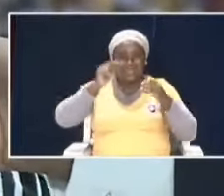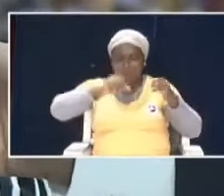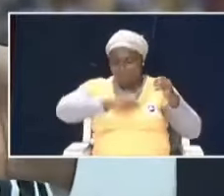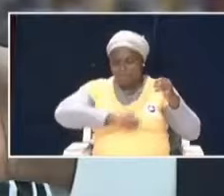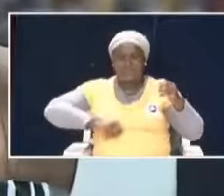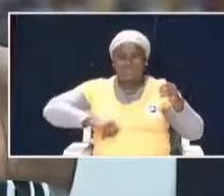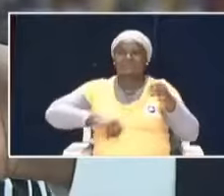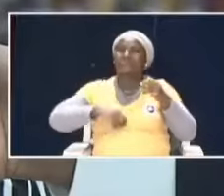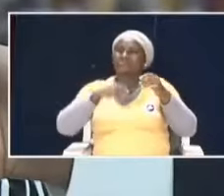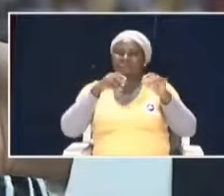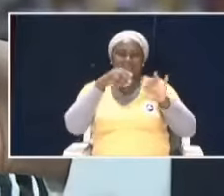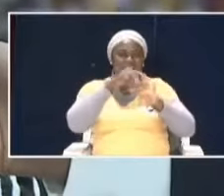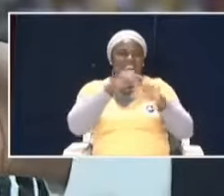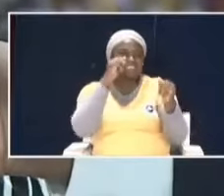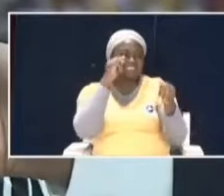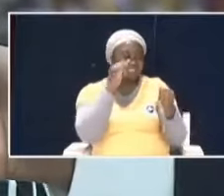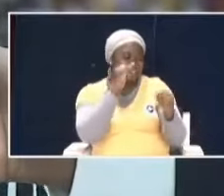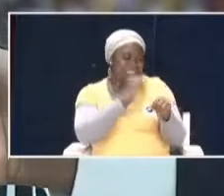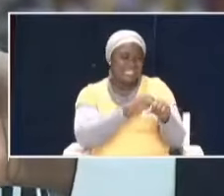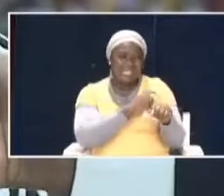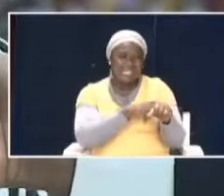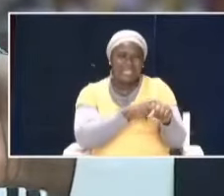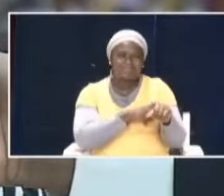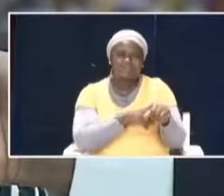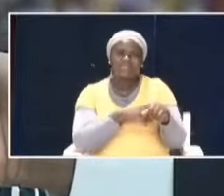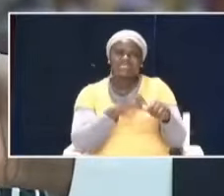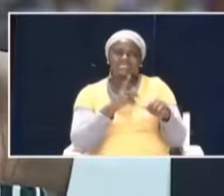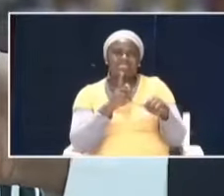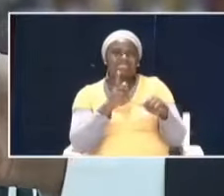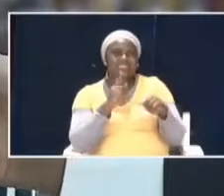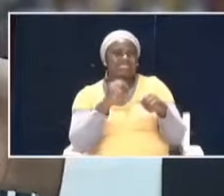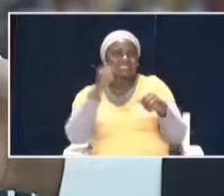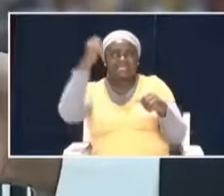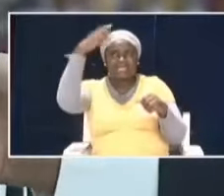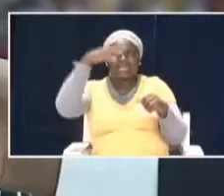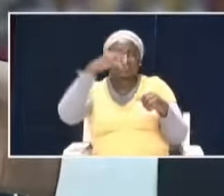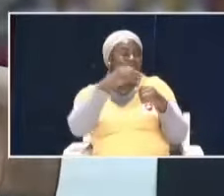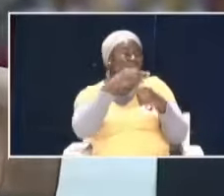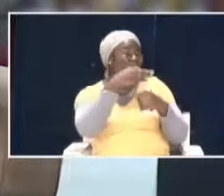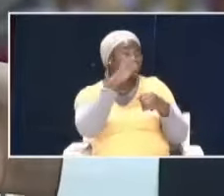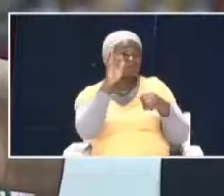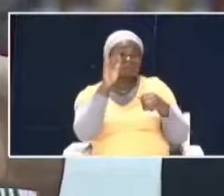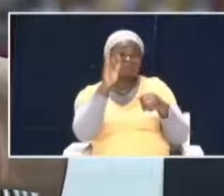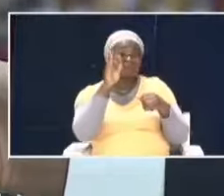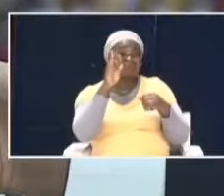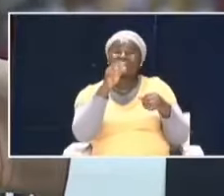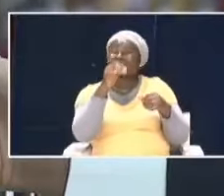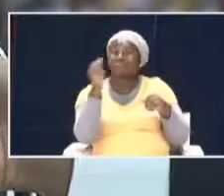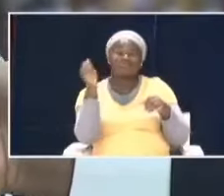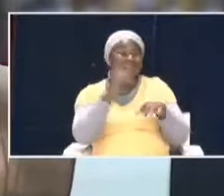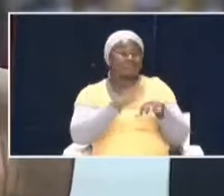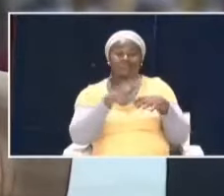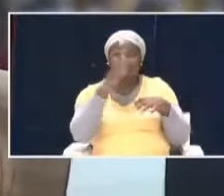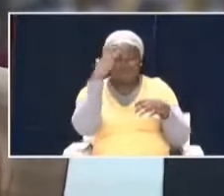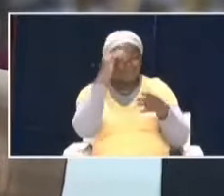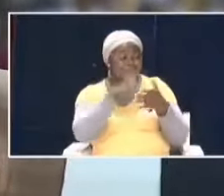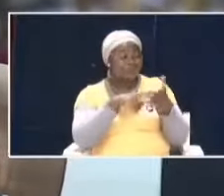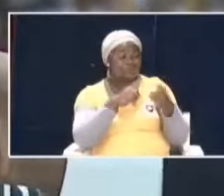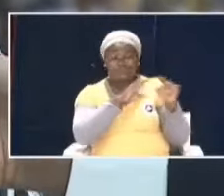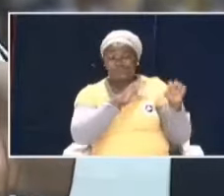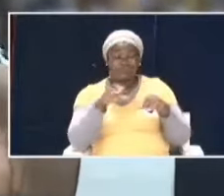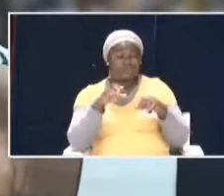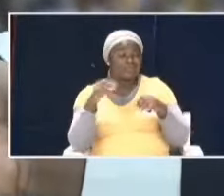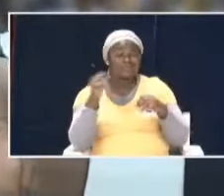at a time, the light was just off like that. And they don't know what to do again. They didn't know. They were running